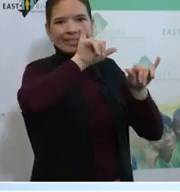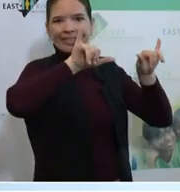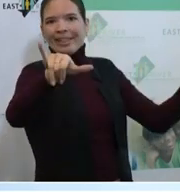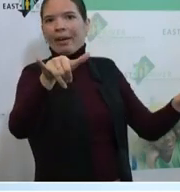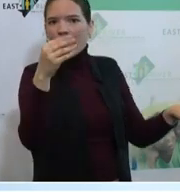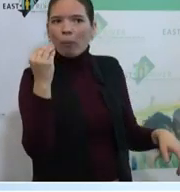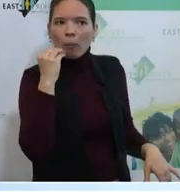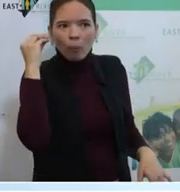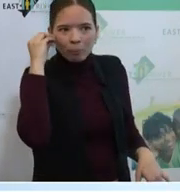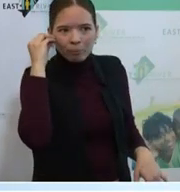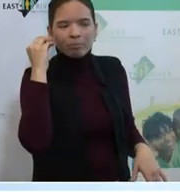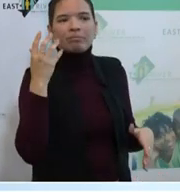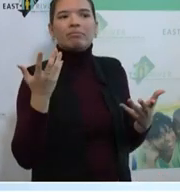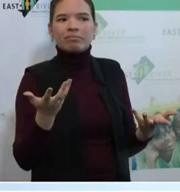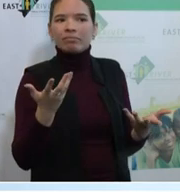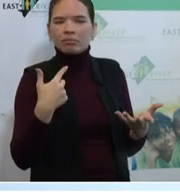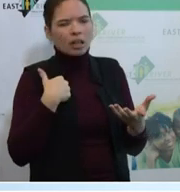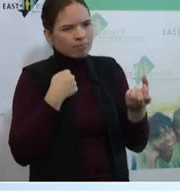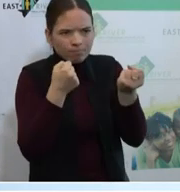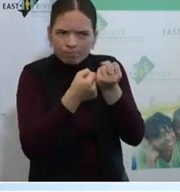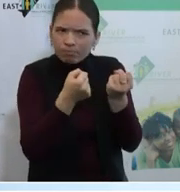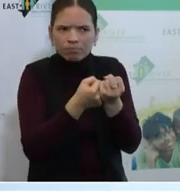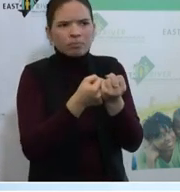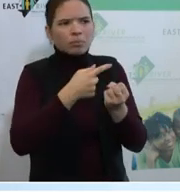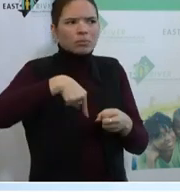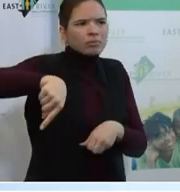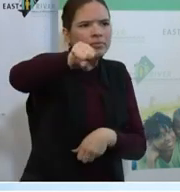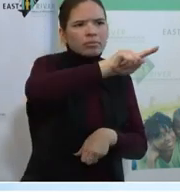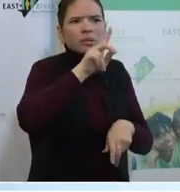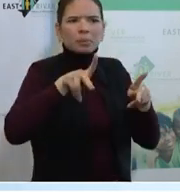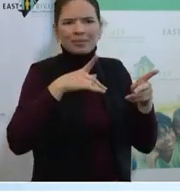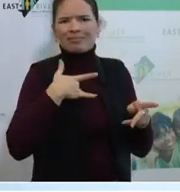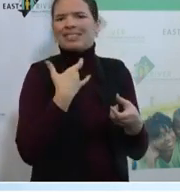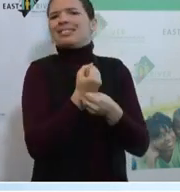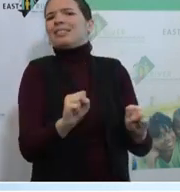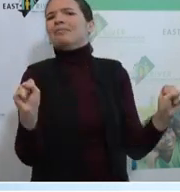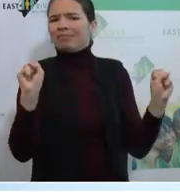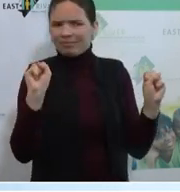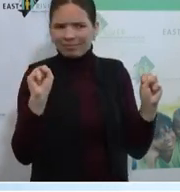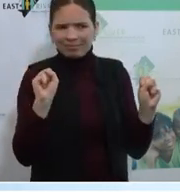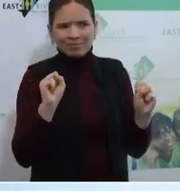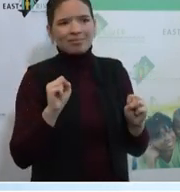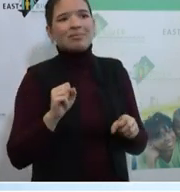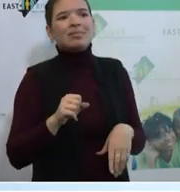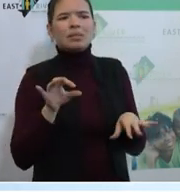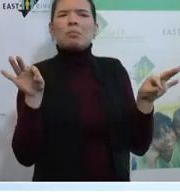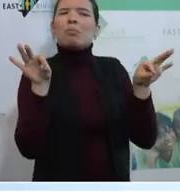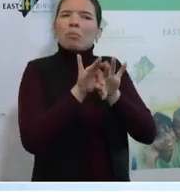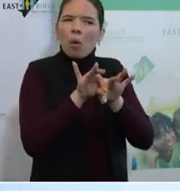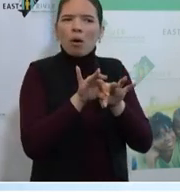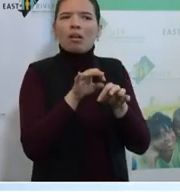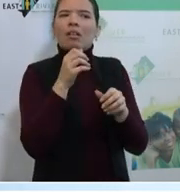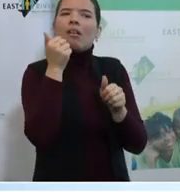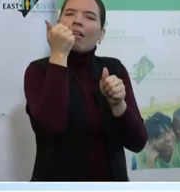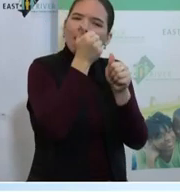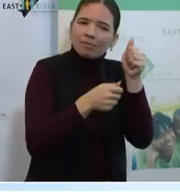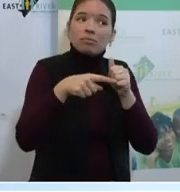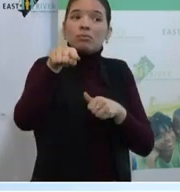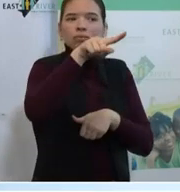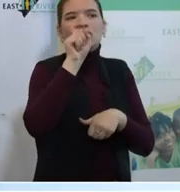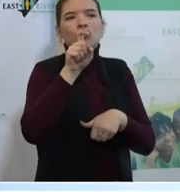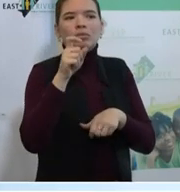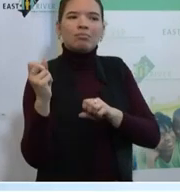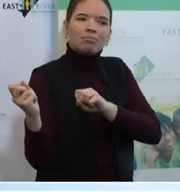was supportive of to keep everybody safe. But I do think everybody should be back at the wellness center, getting together